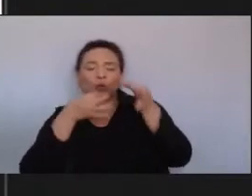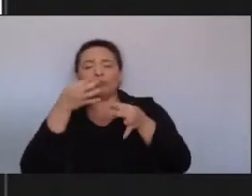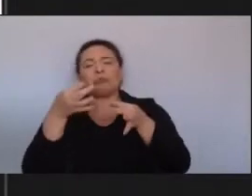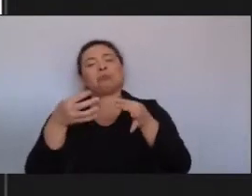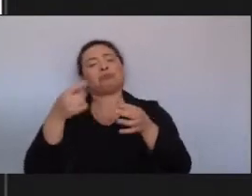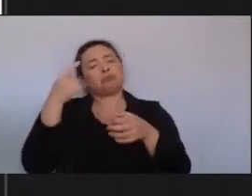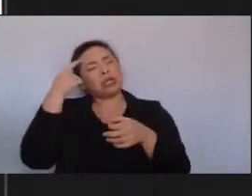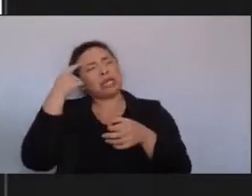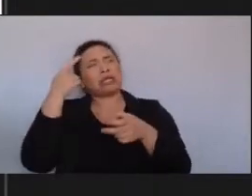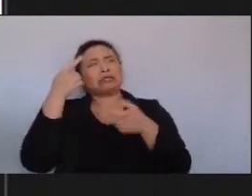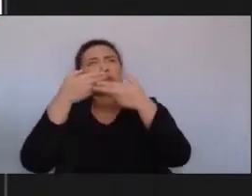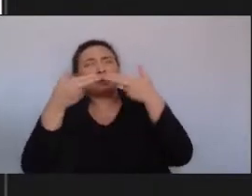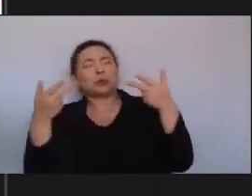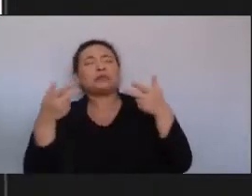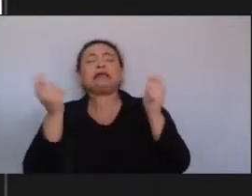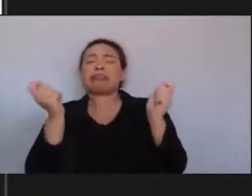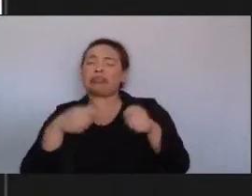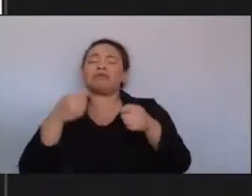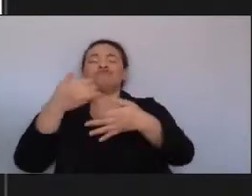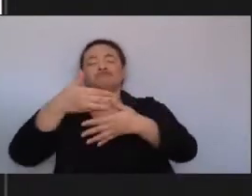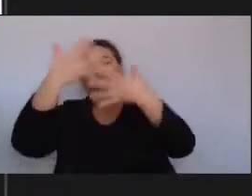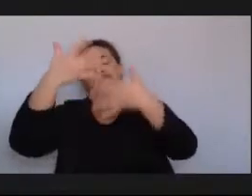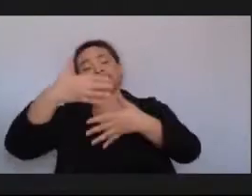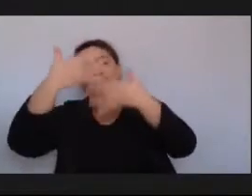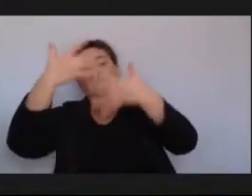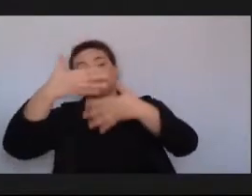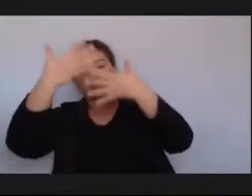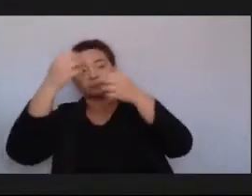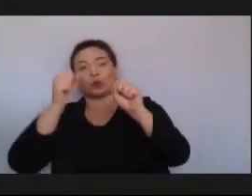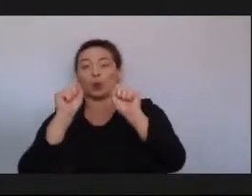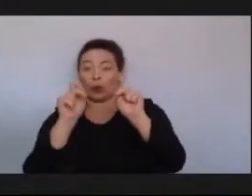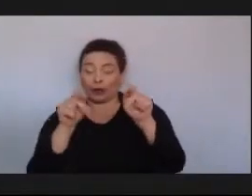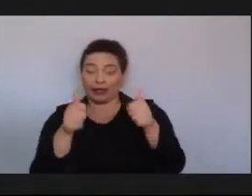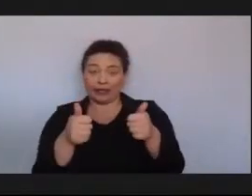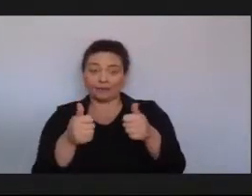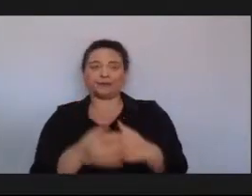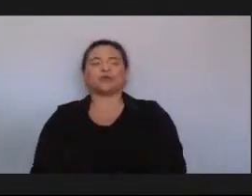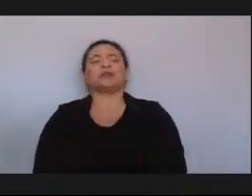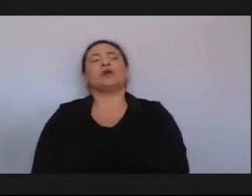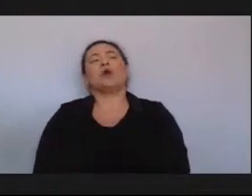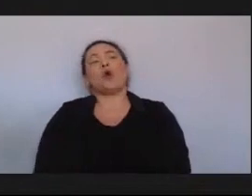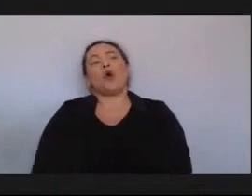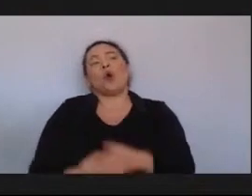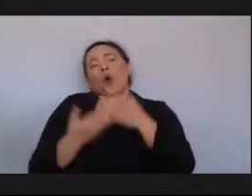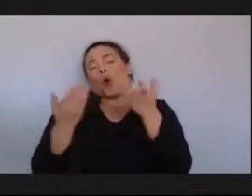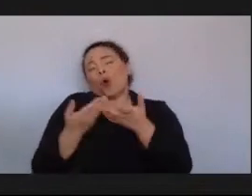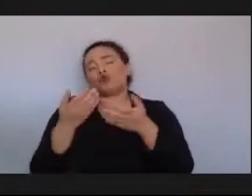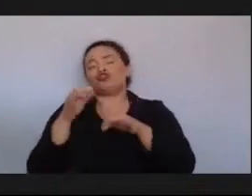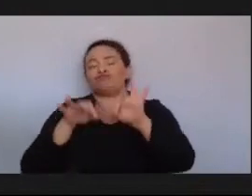this, which Alessandra will now translate into English.